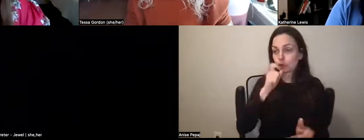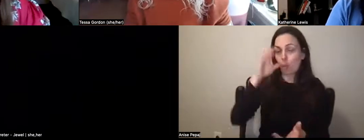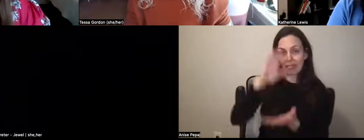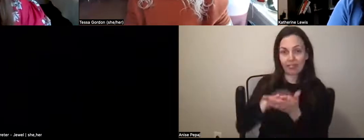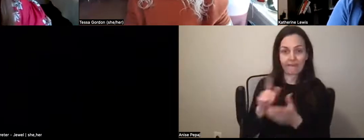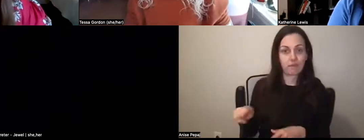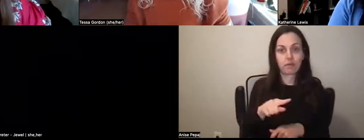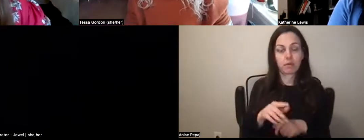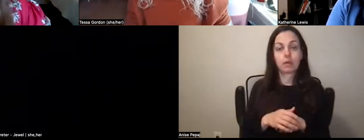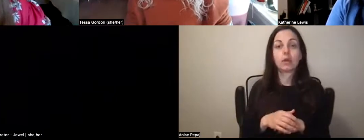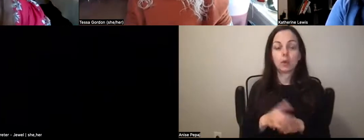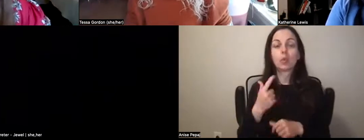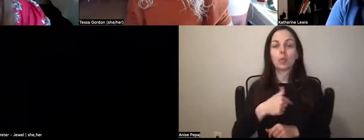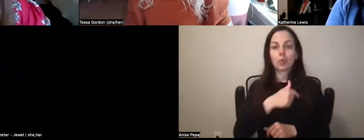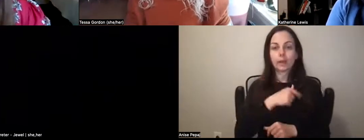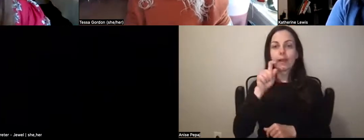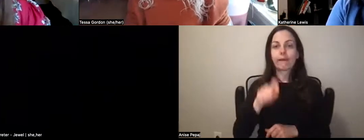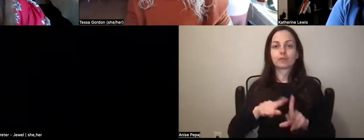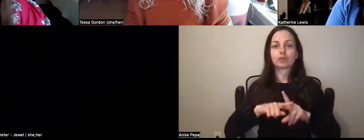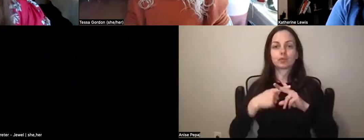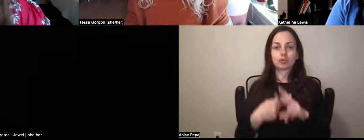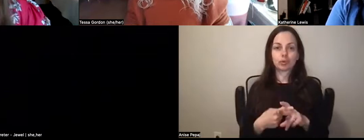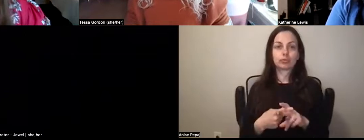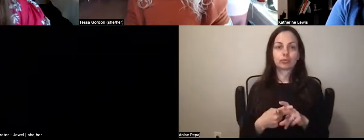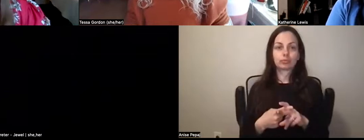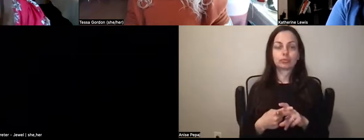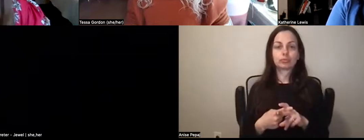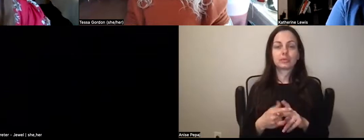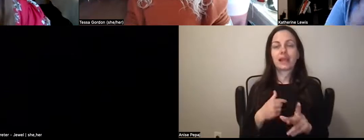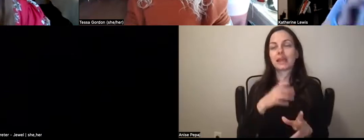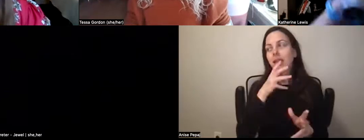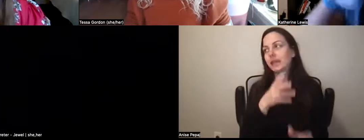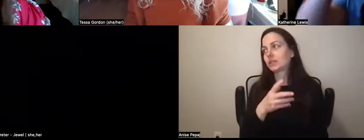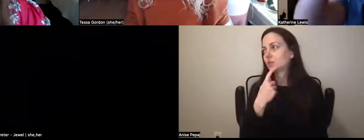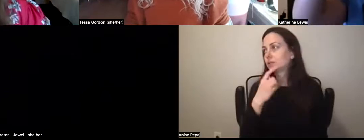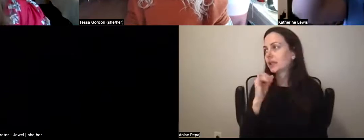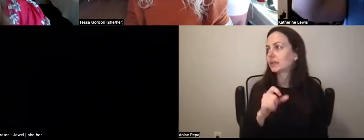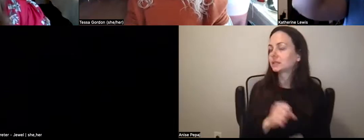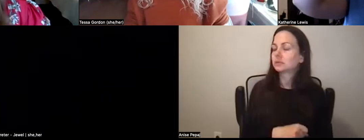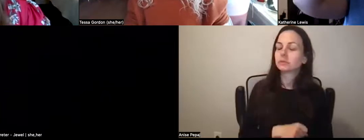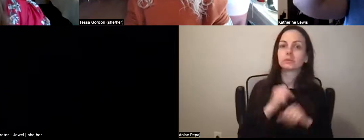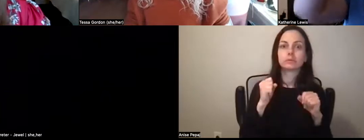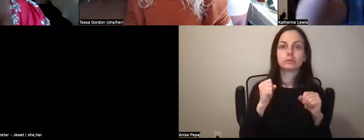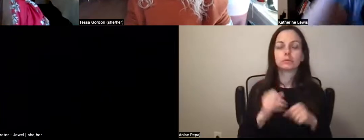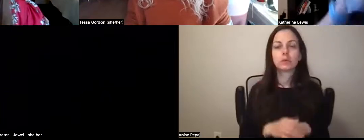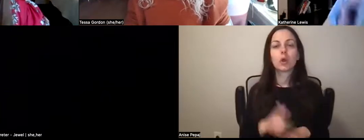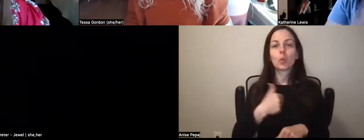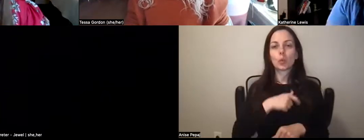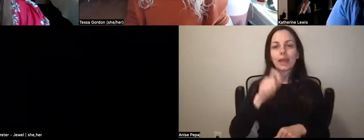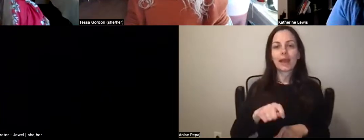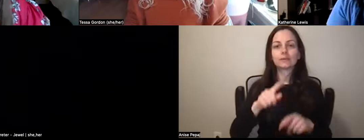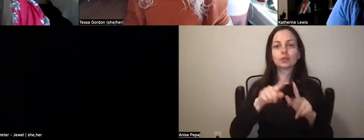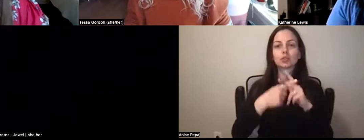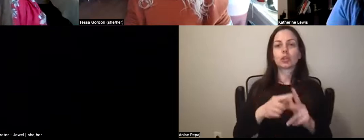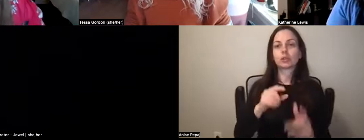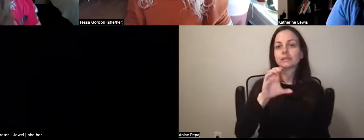is that we have to start, I hate to say this, God, I hate to say this. We have to start CYAing